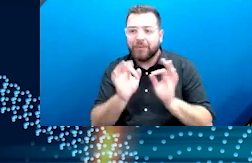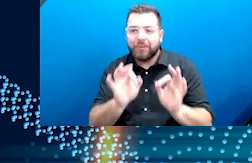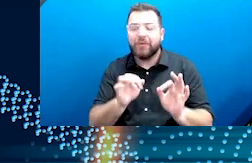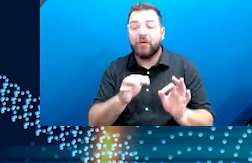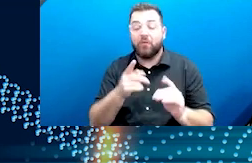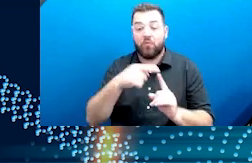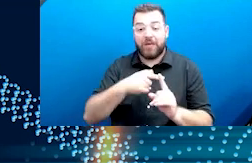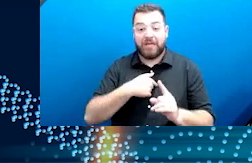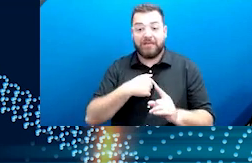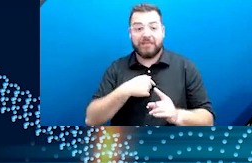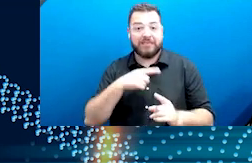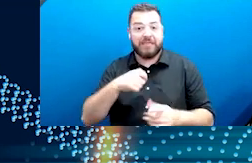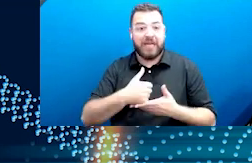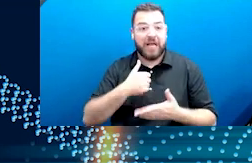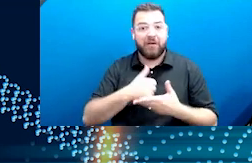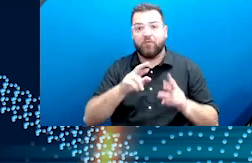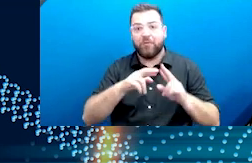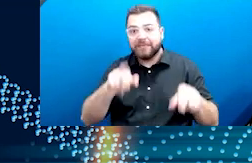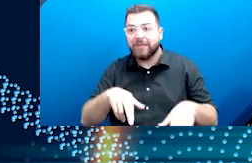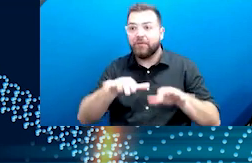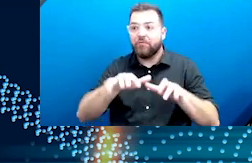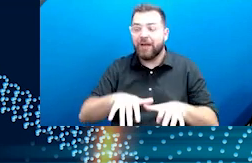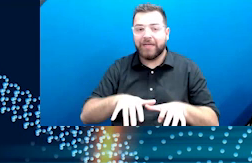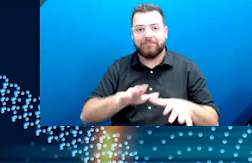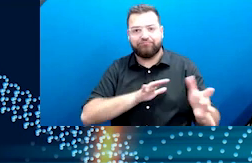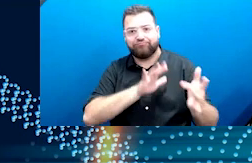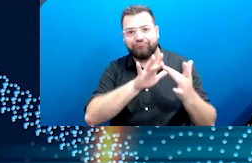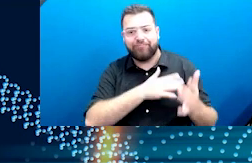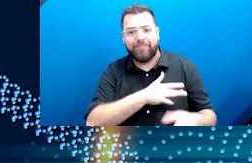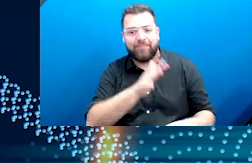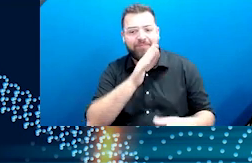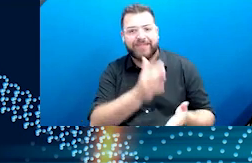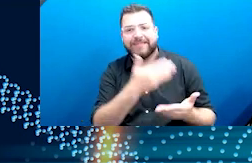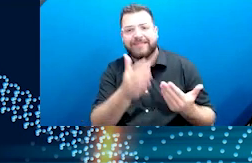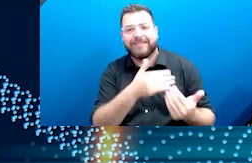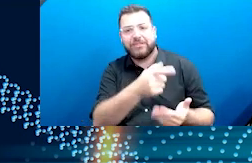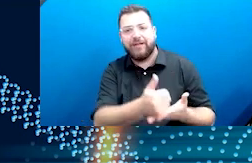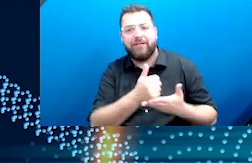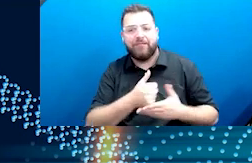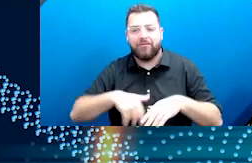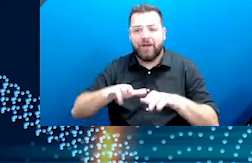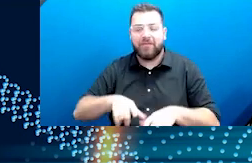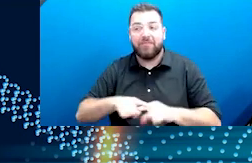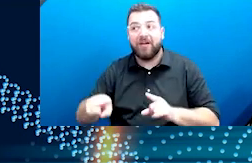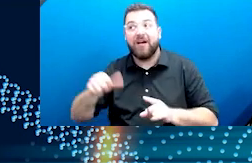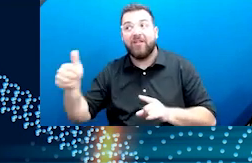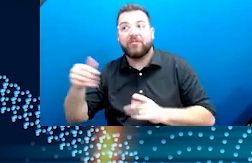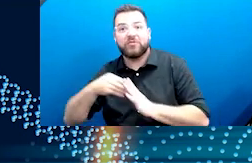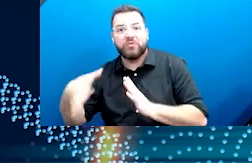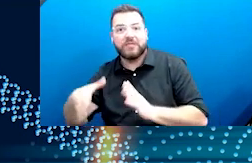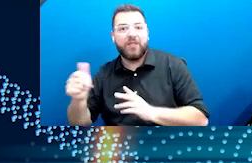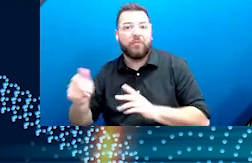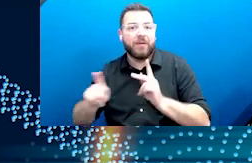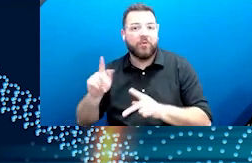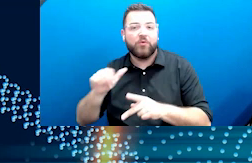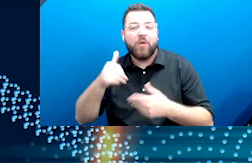I needed a cover letter, when I needed a resume, but I started realizing other people don't have that. This can instantly build you a resume, a cover letter, just by entering the